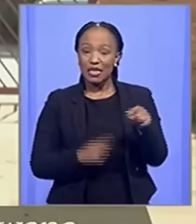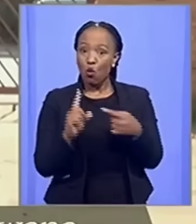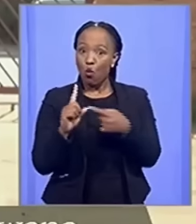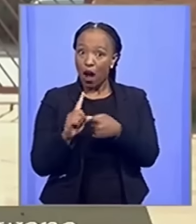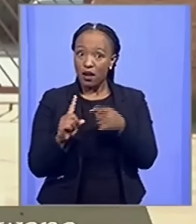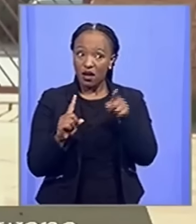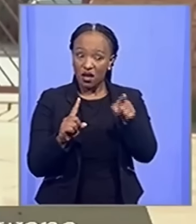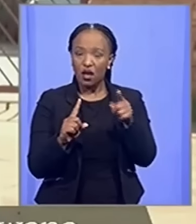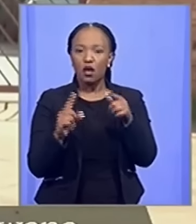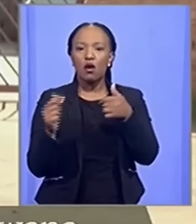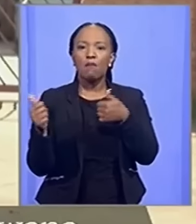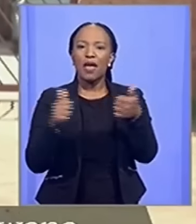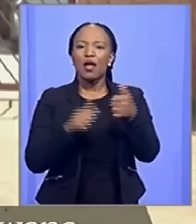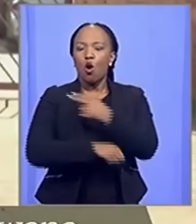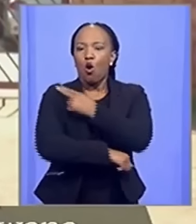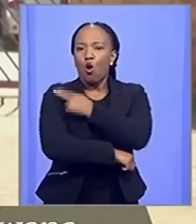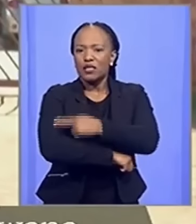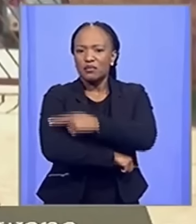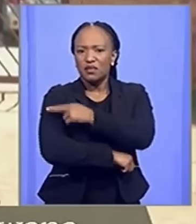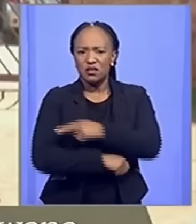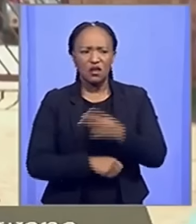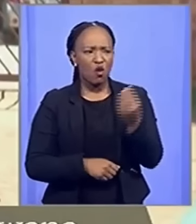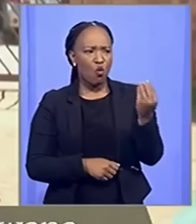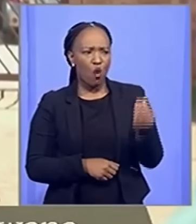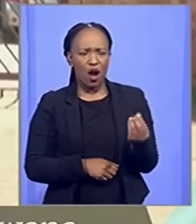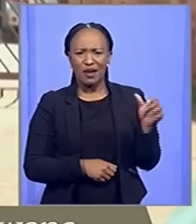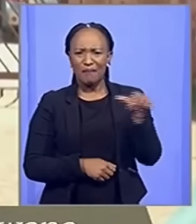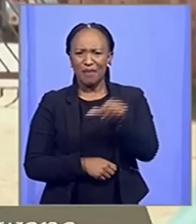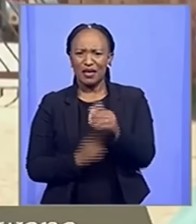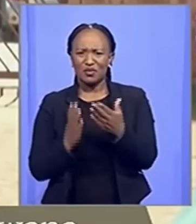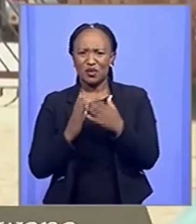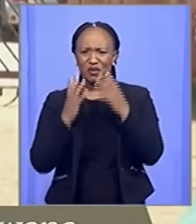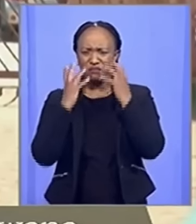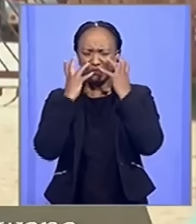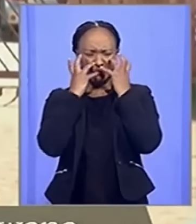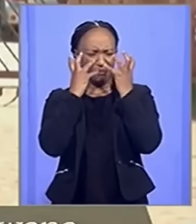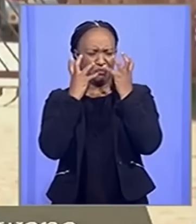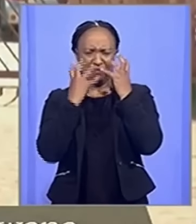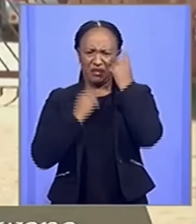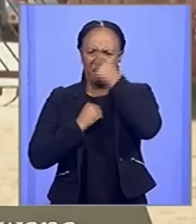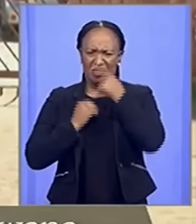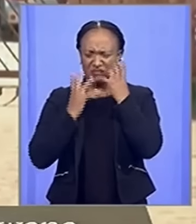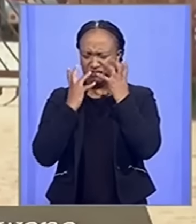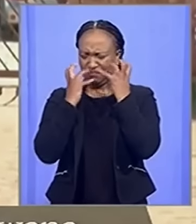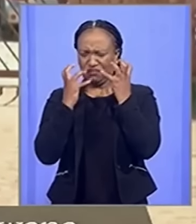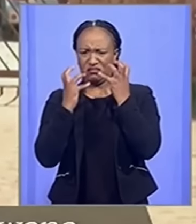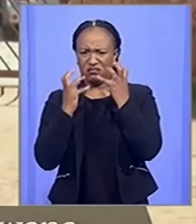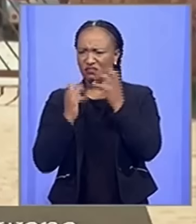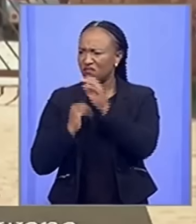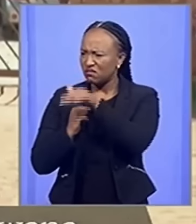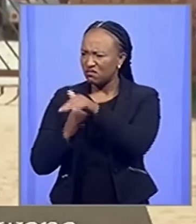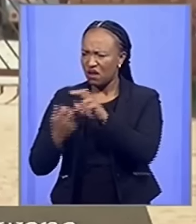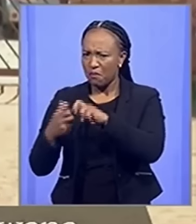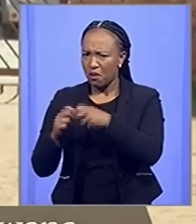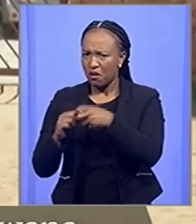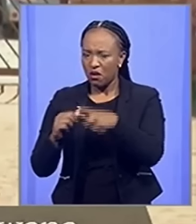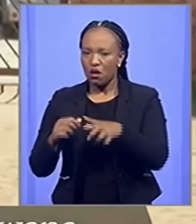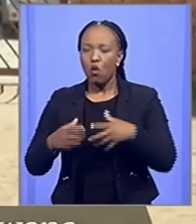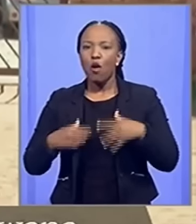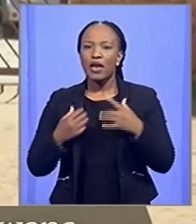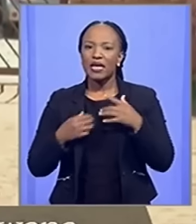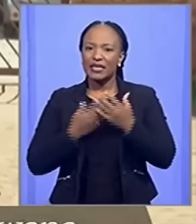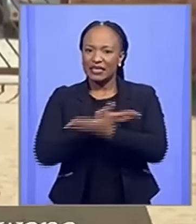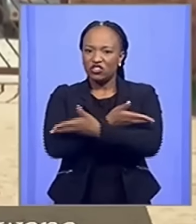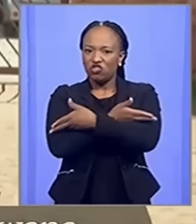ngwana a tswa sekolong ka mmona a se monate mo sefatlhegong ka mmotsa gore bothata ke eng. A ba nkukela gempe a re mama